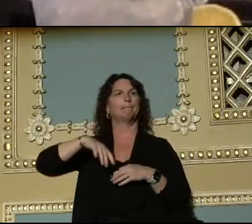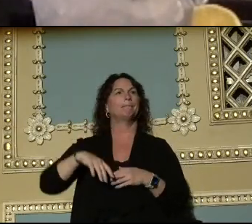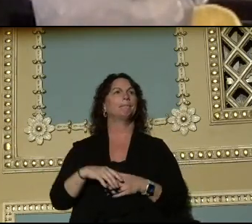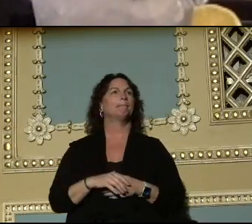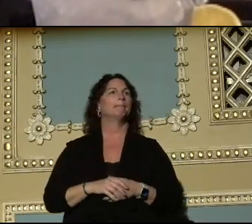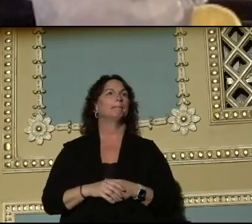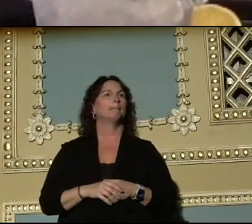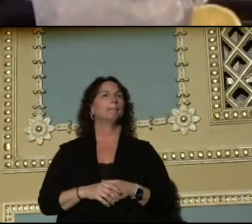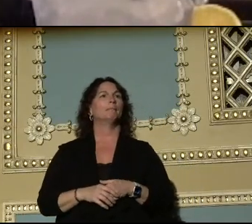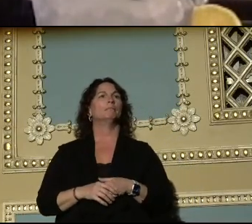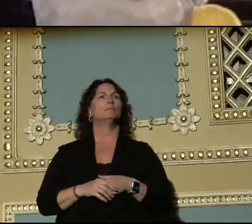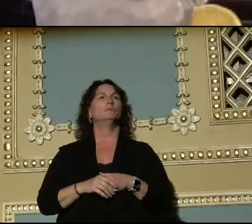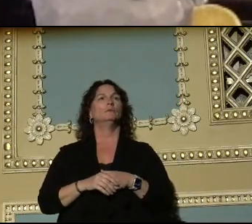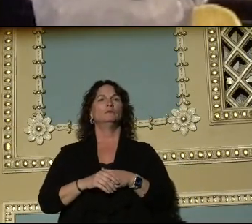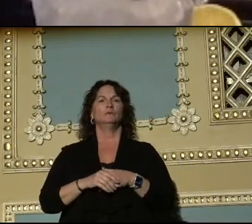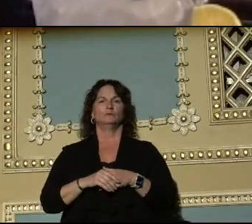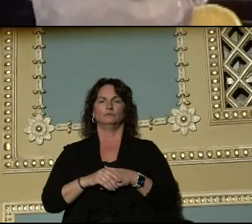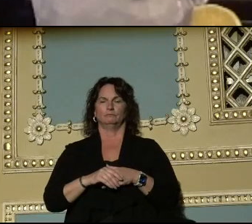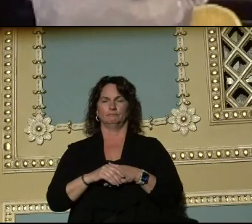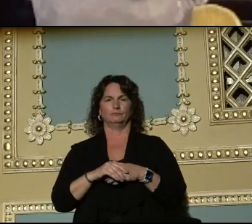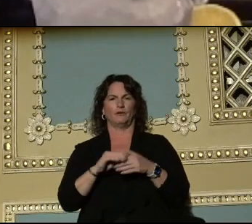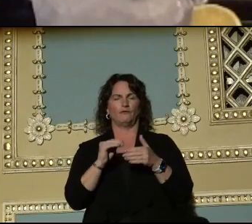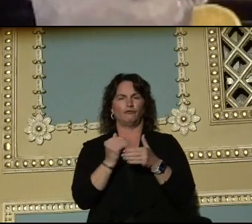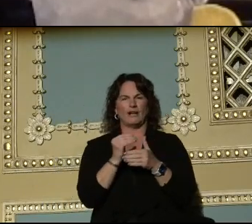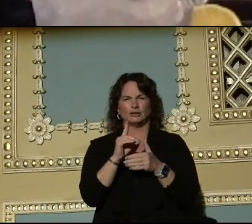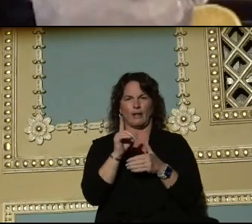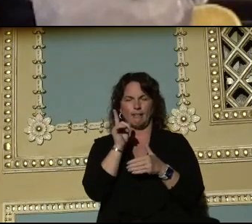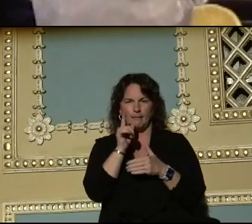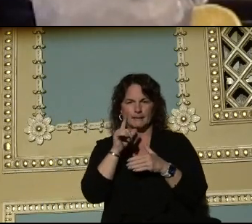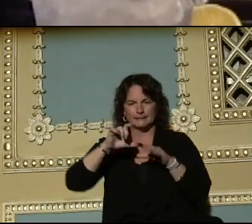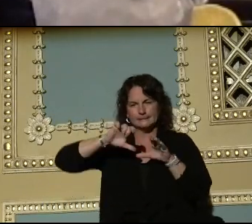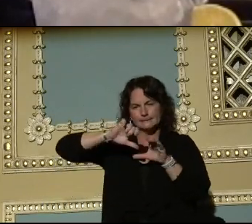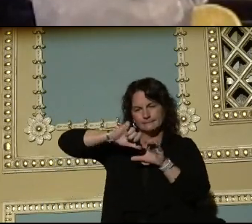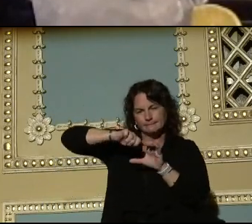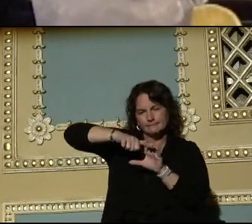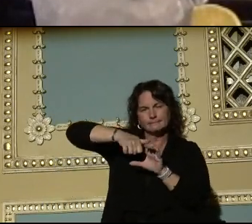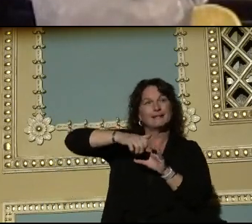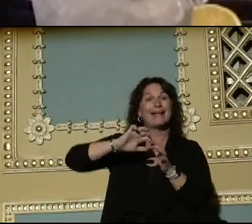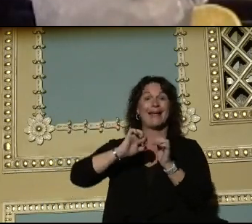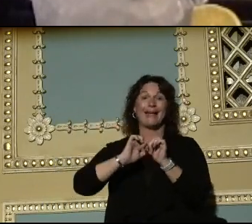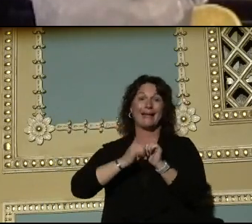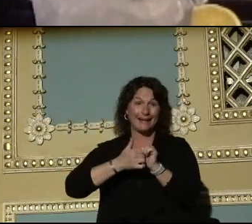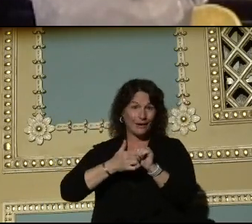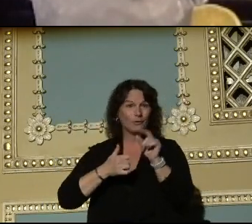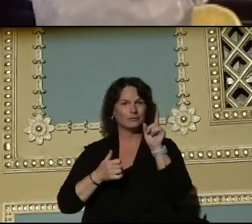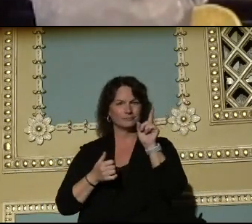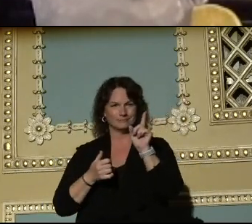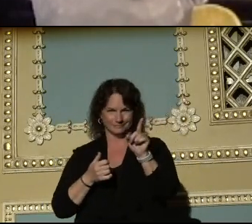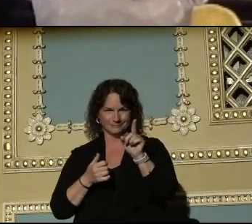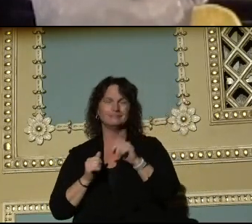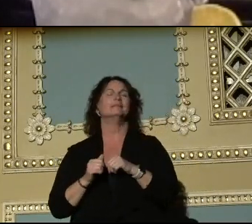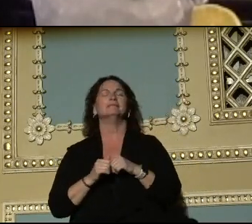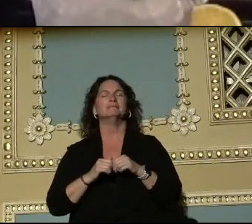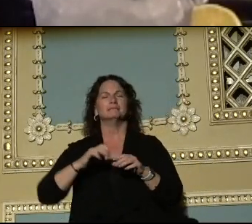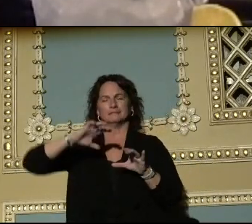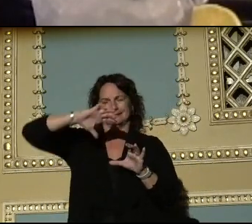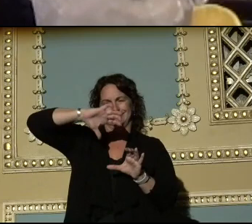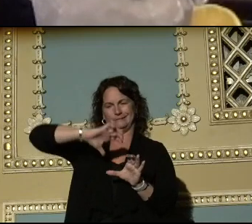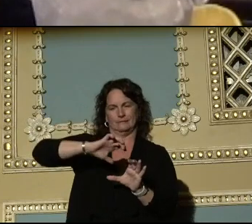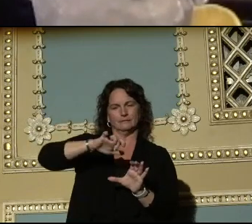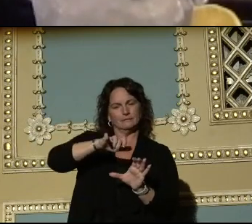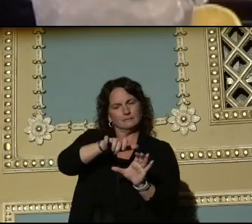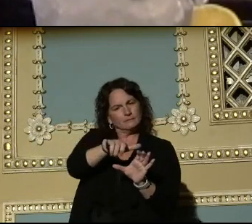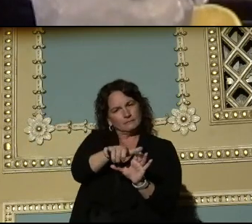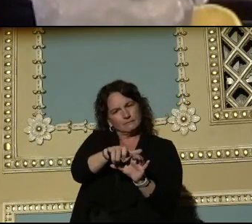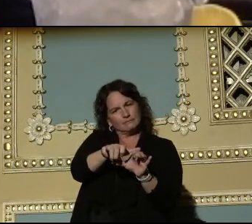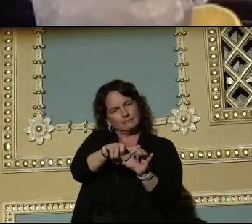freshly squeezed lemon, and how we use a lemon juicer is cut side goes down. Squeeze